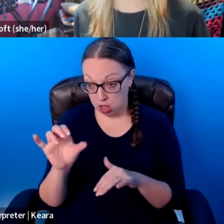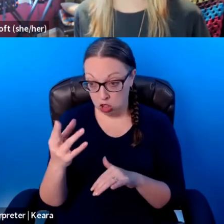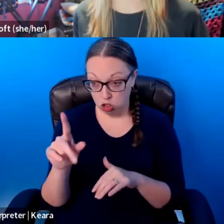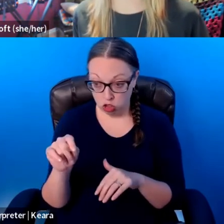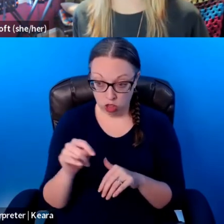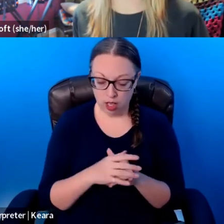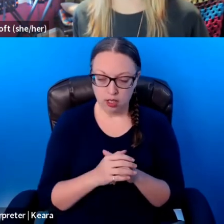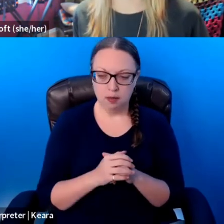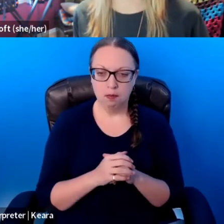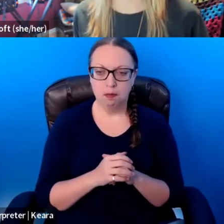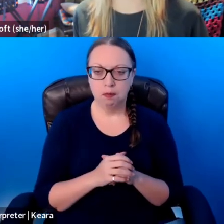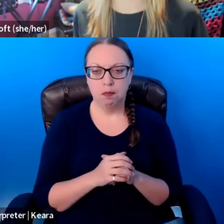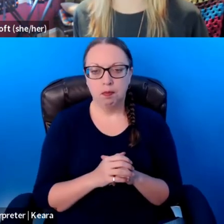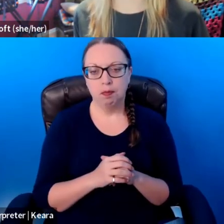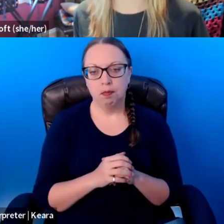I'd like